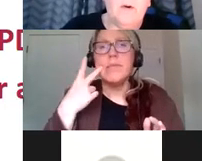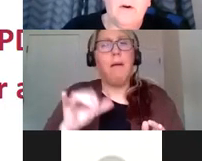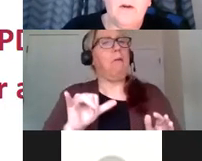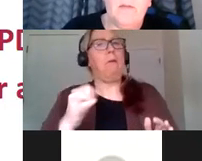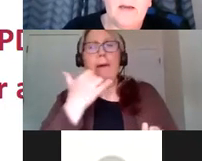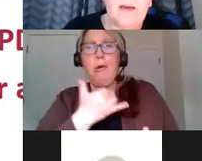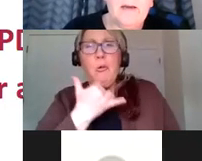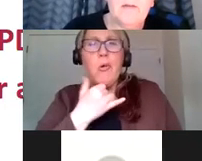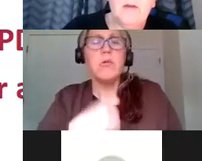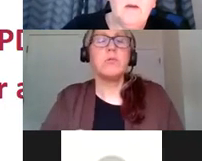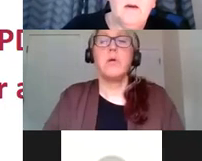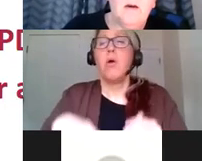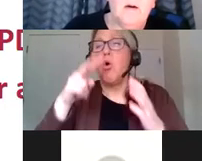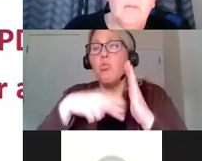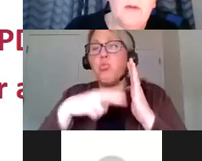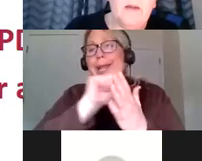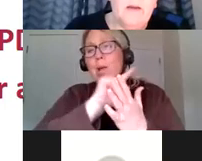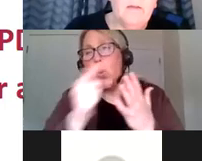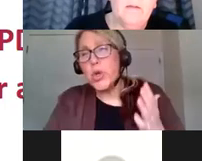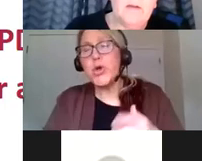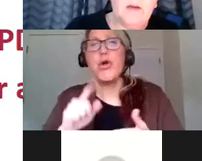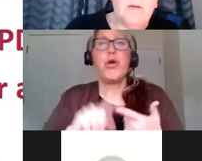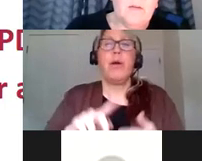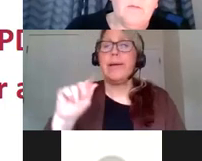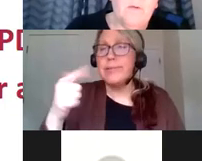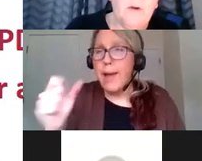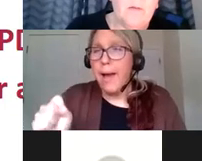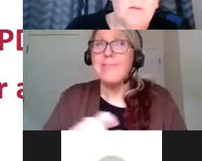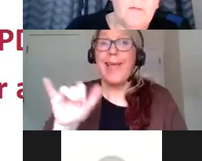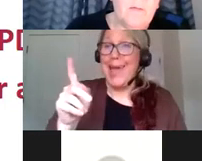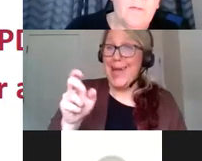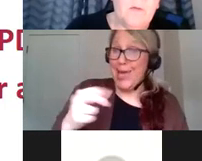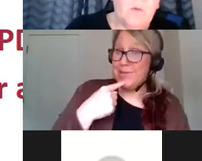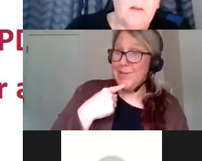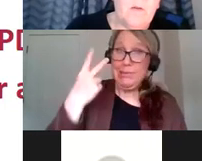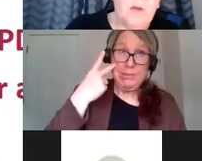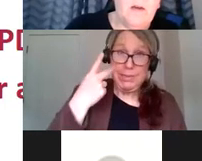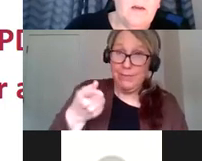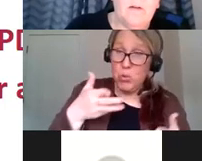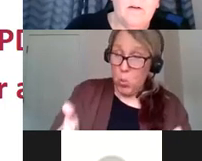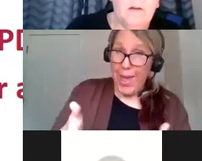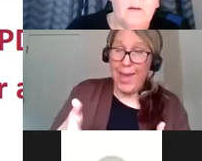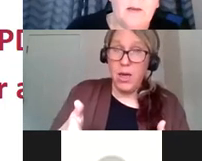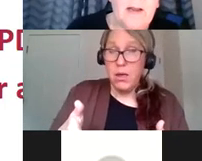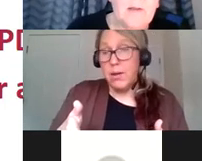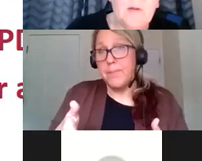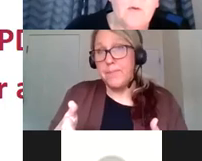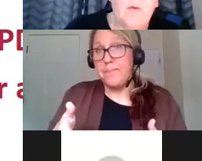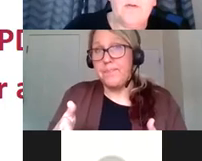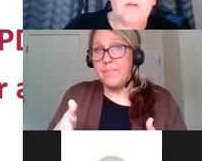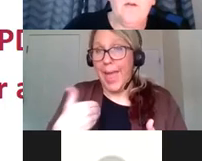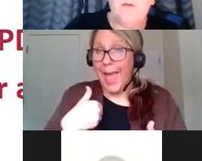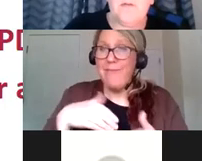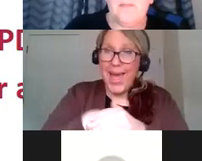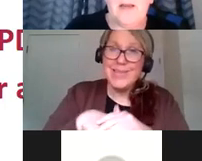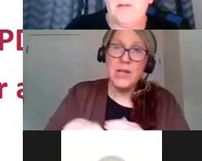reading order and the tags. And then, as Karen said before, you know, see if there's a way that you can either, you know, get access to Pro